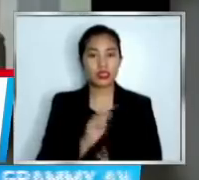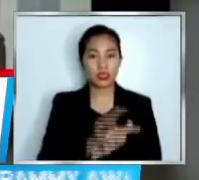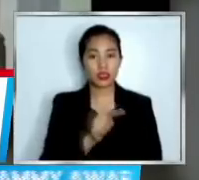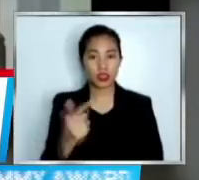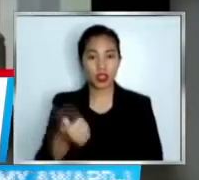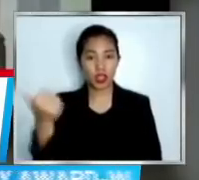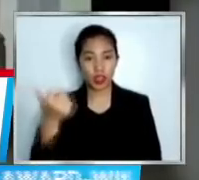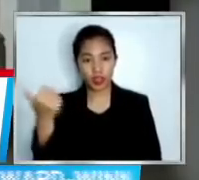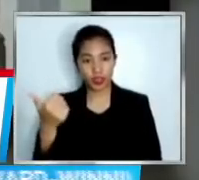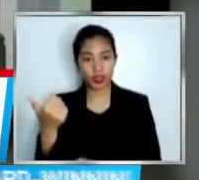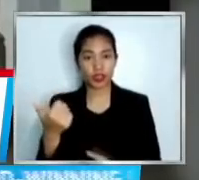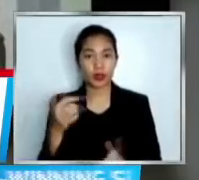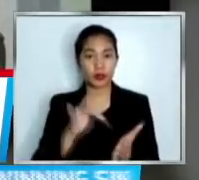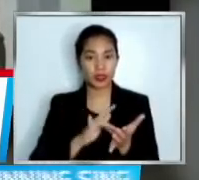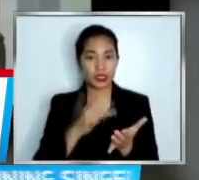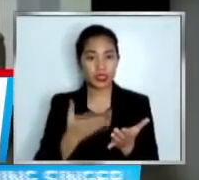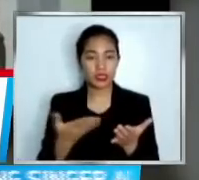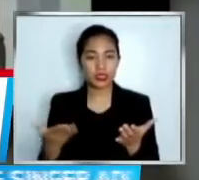there are ongoing